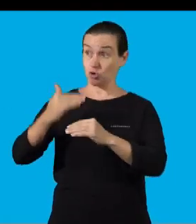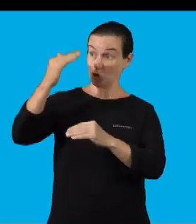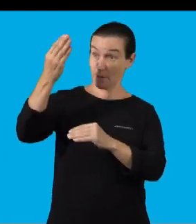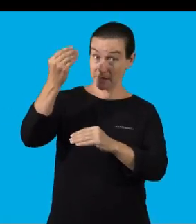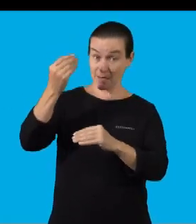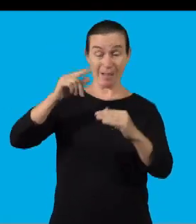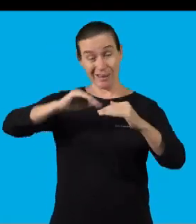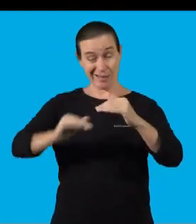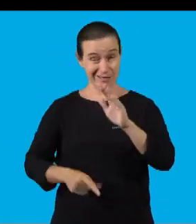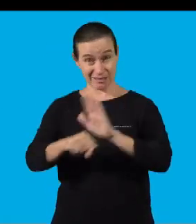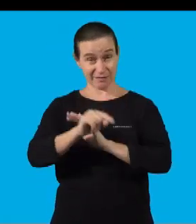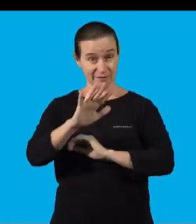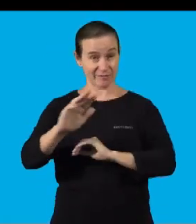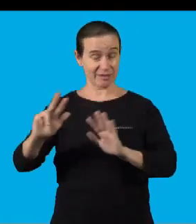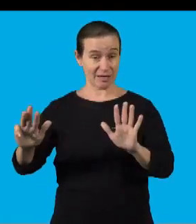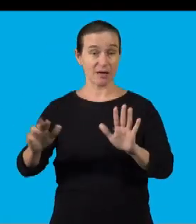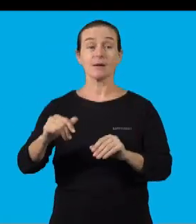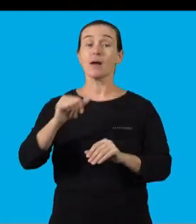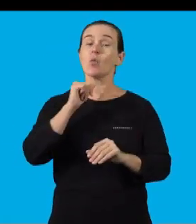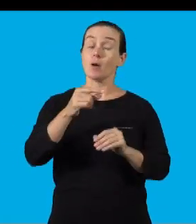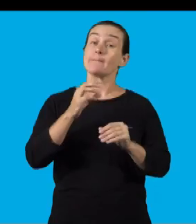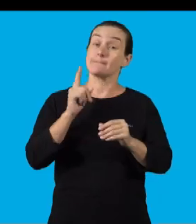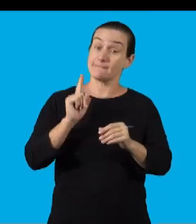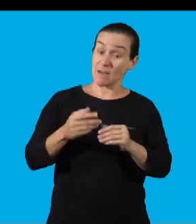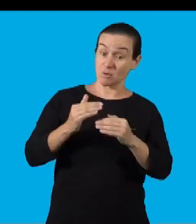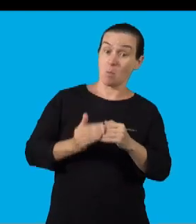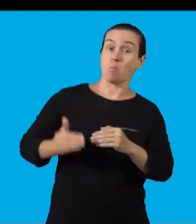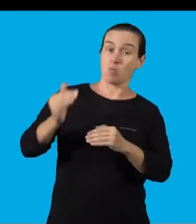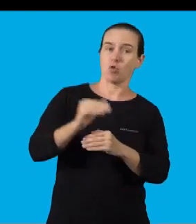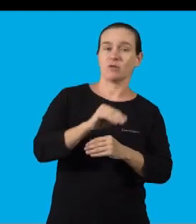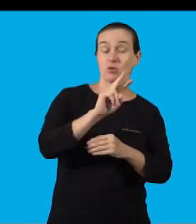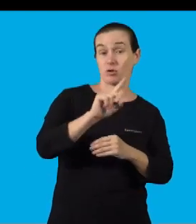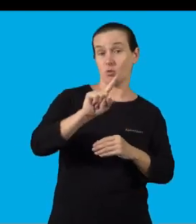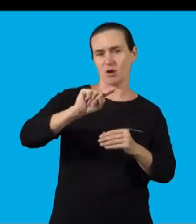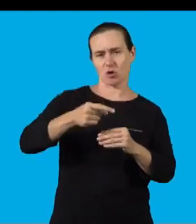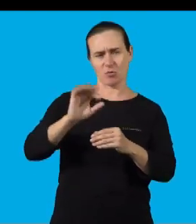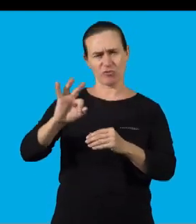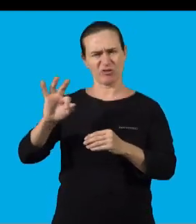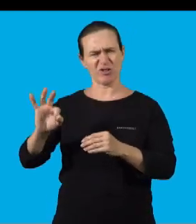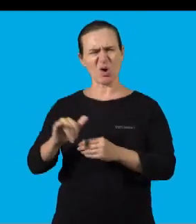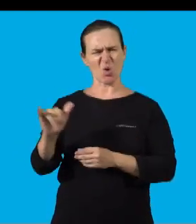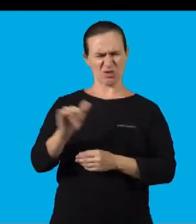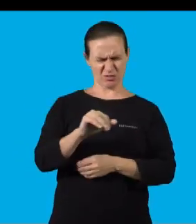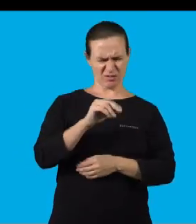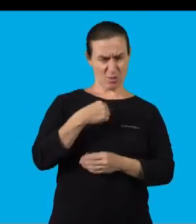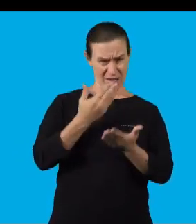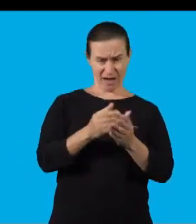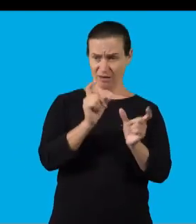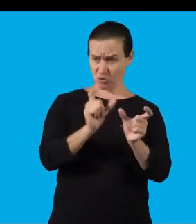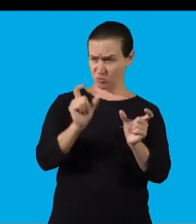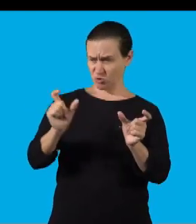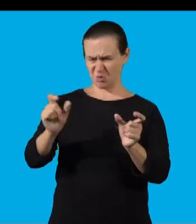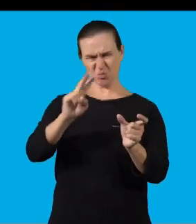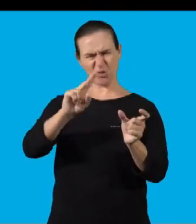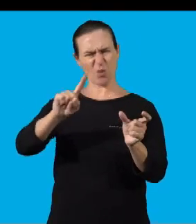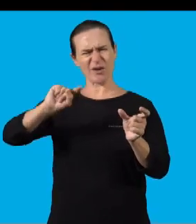than 59? Well, our answer says it's greater than 21,33, and the first natural number that is greater, or the first